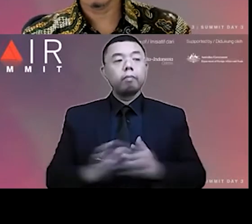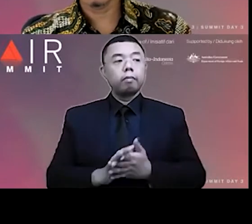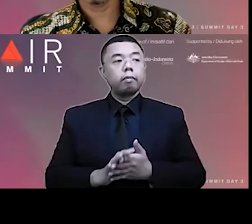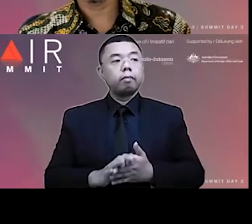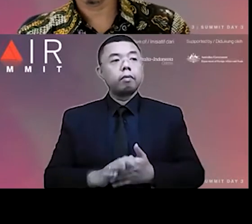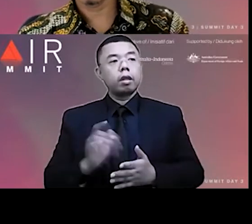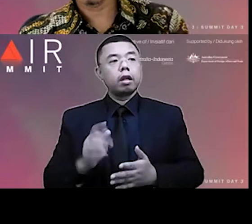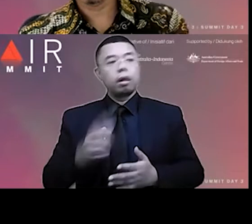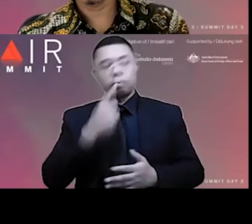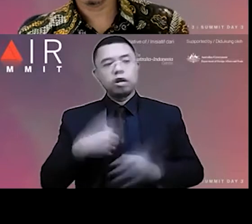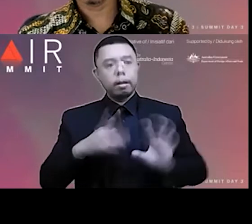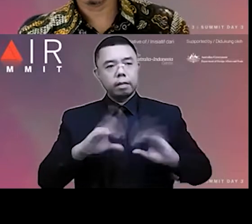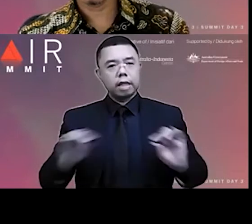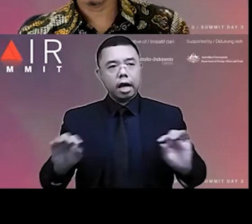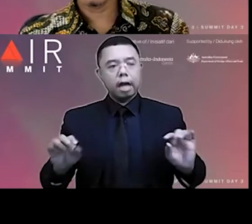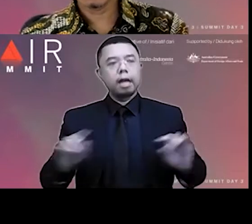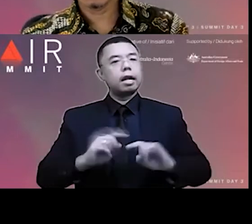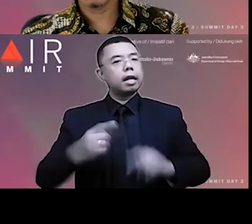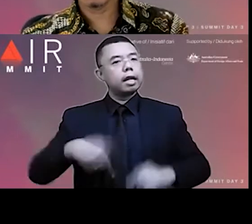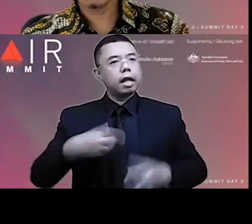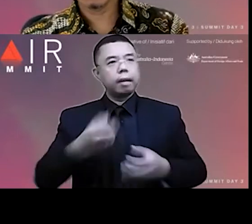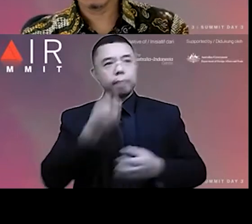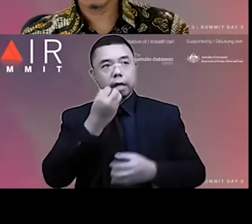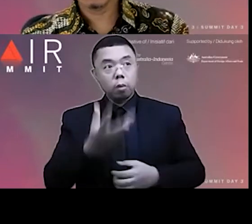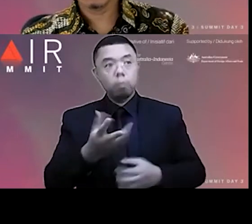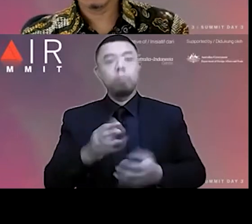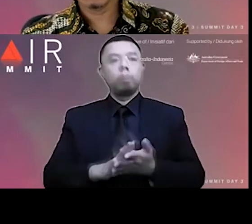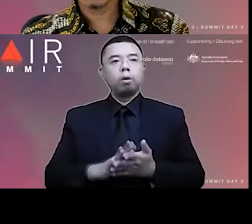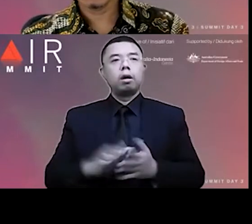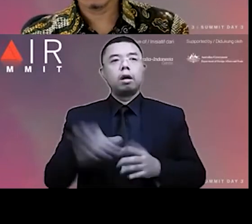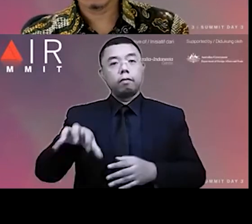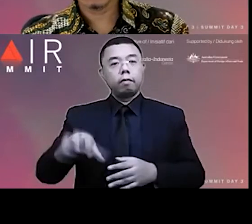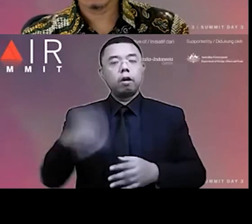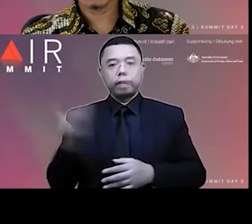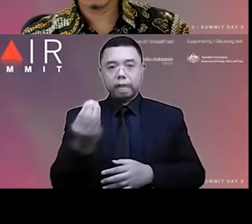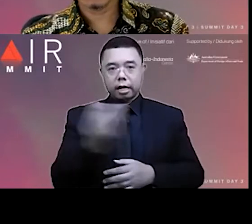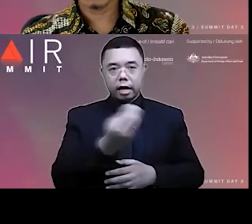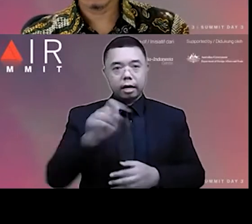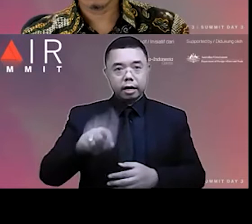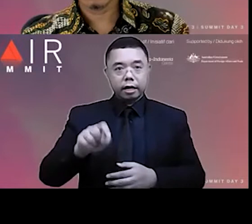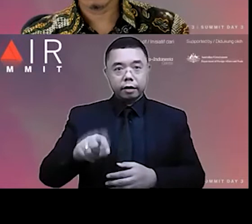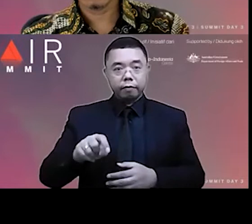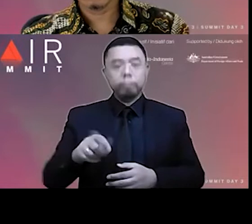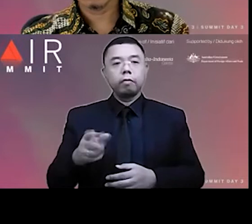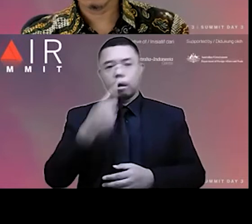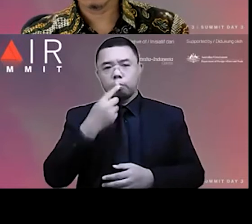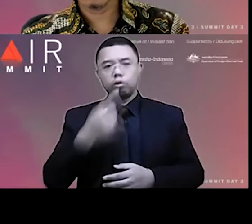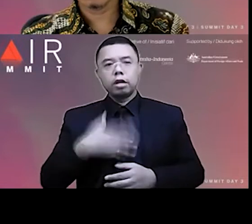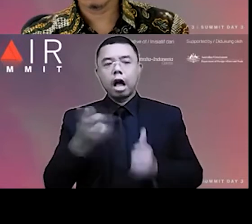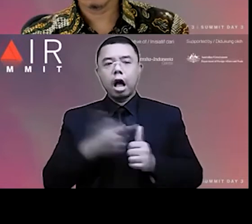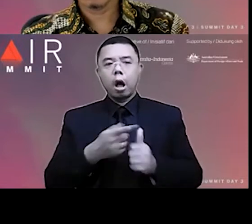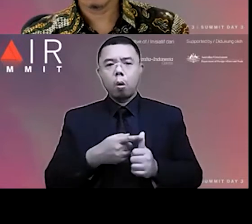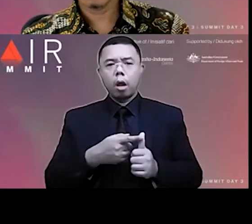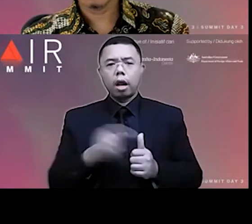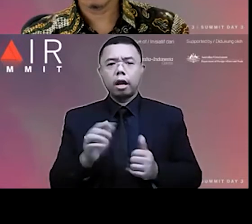told that the tourism sector, it's a slow start. Bali has opened up to international tourists, but the uptake